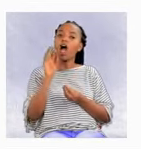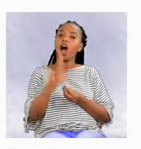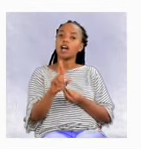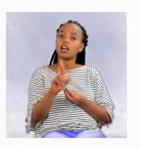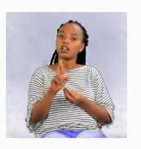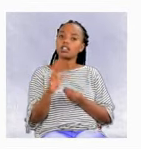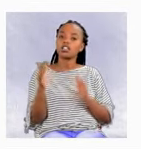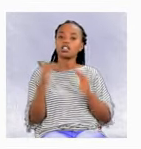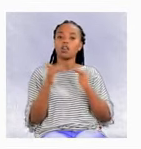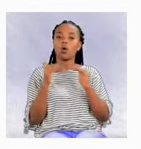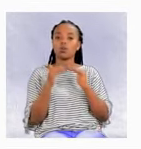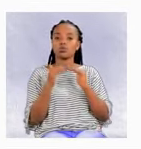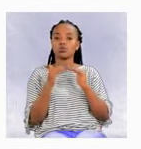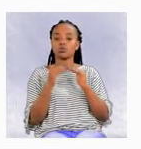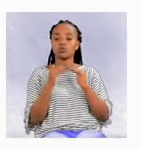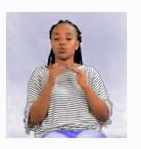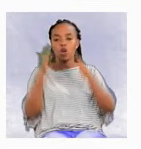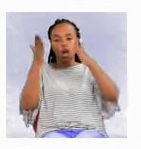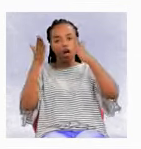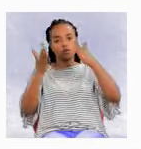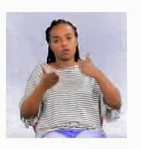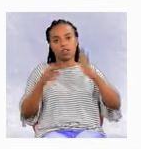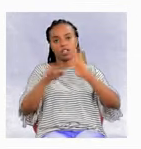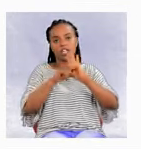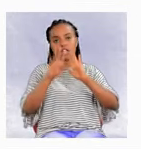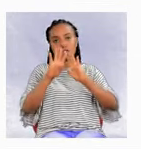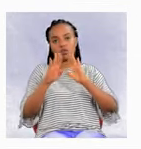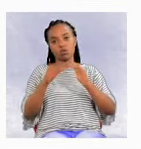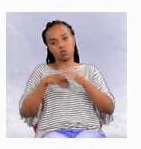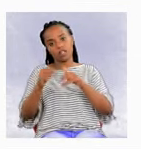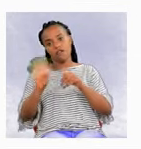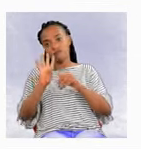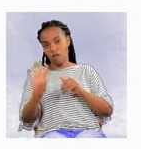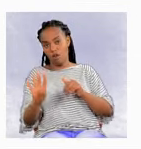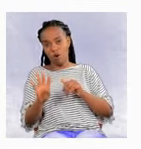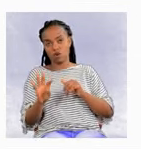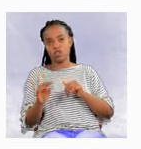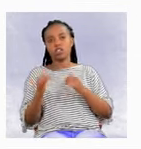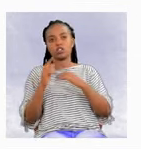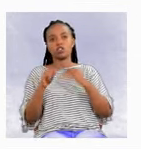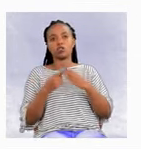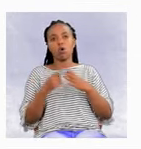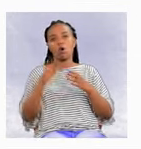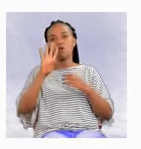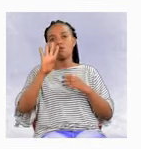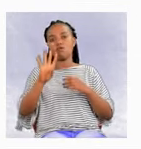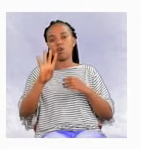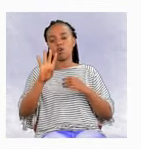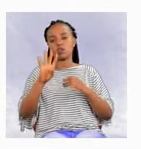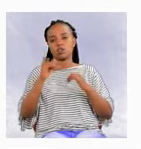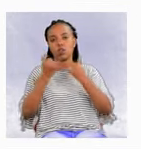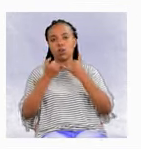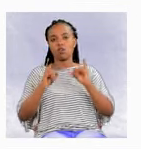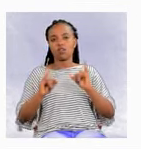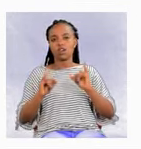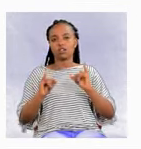is equal to absolute value of negative 4 is 4 divided by root 4 over root 2. 4